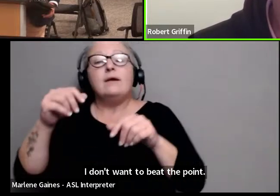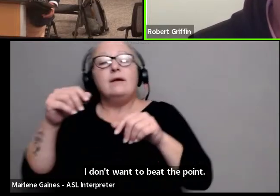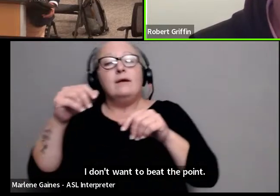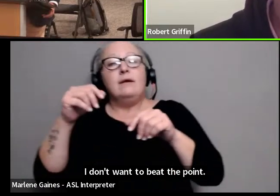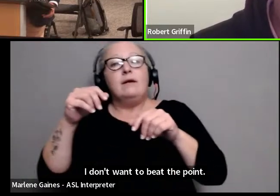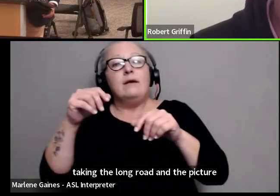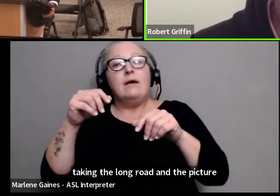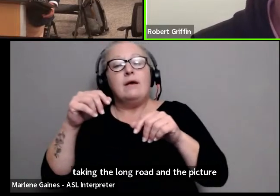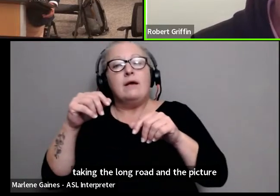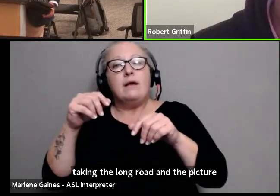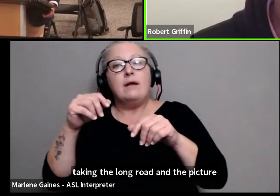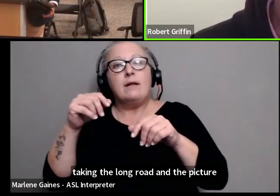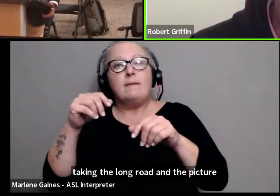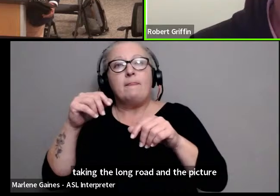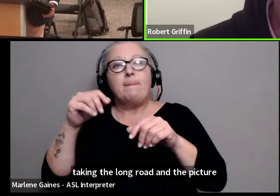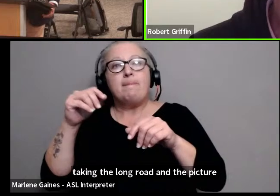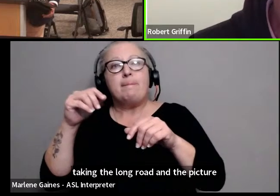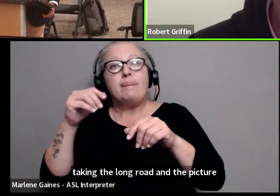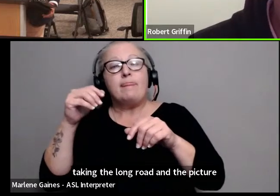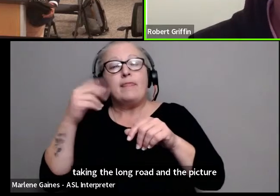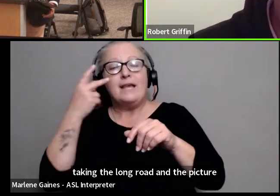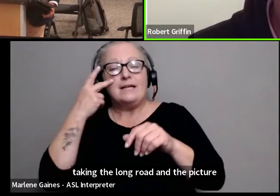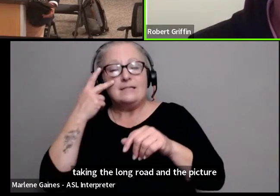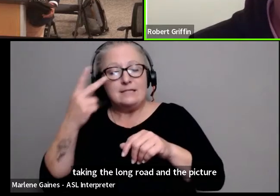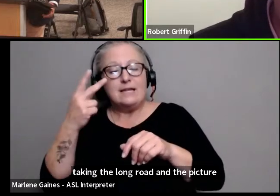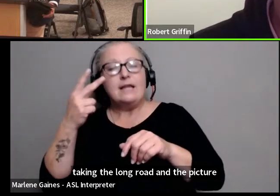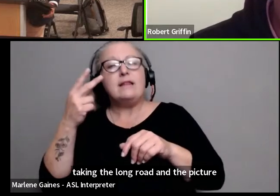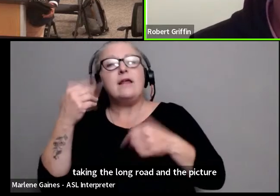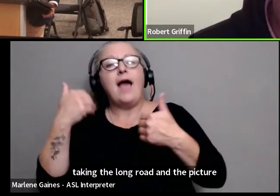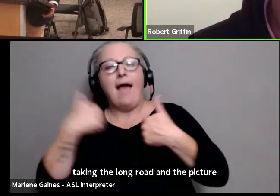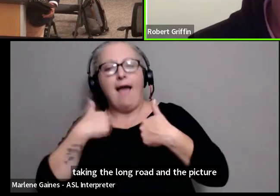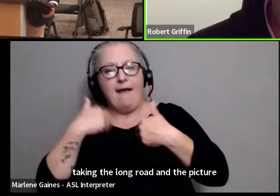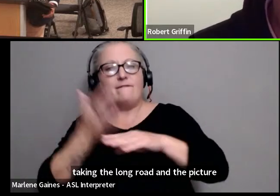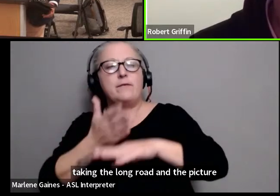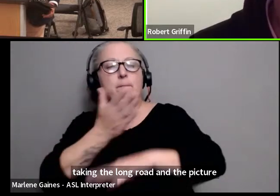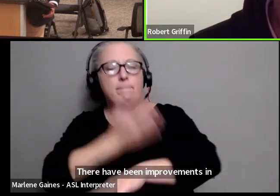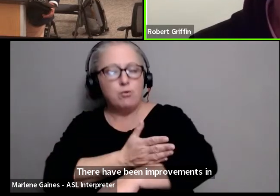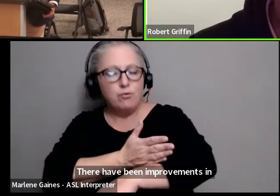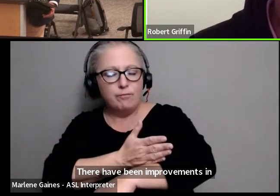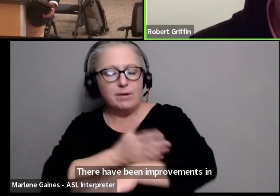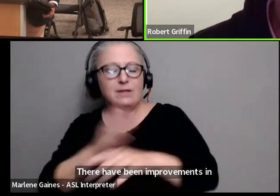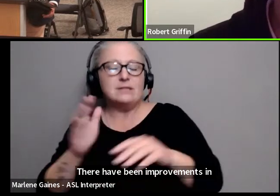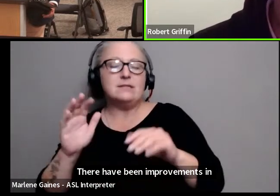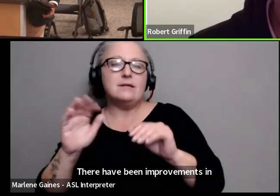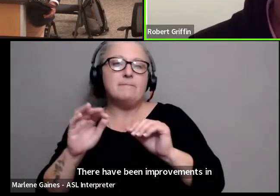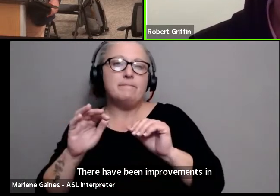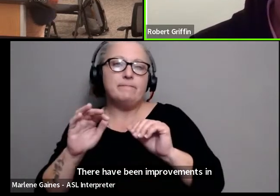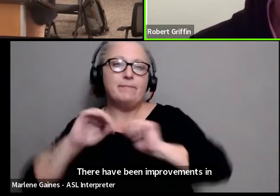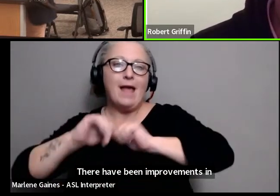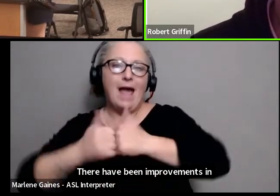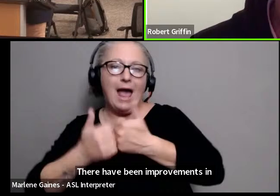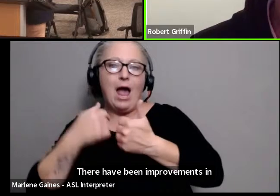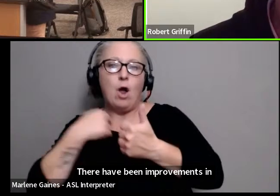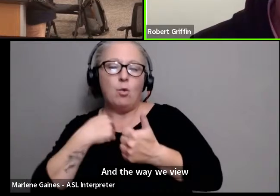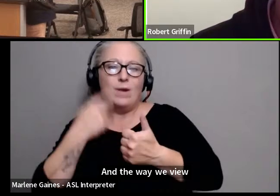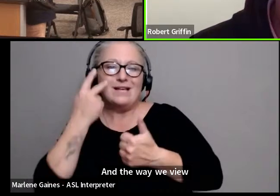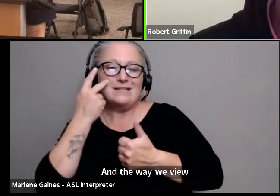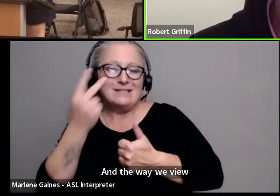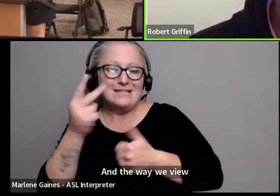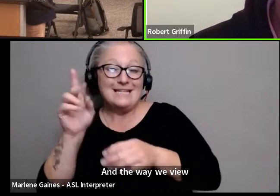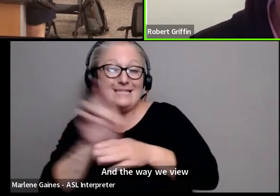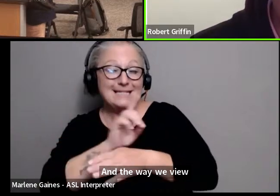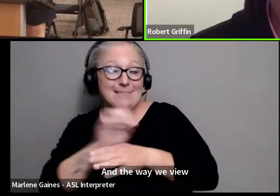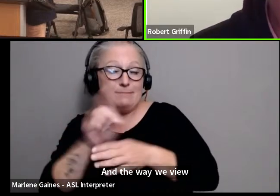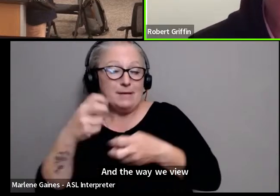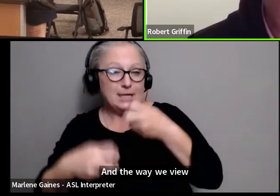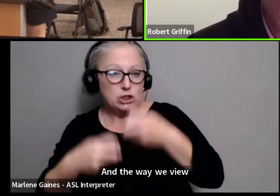there have been improvements in the way we view discipline issues, the way